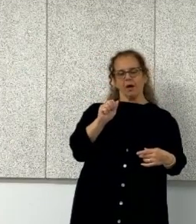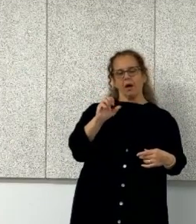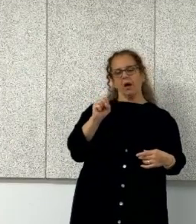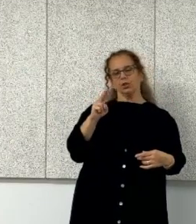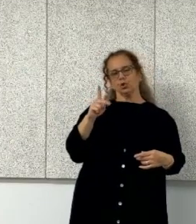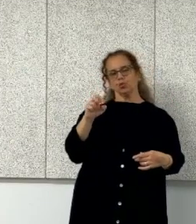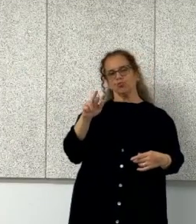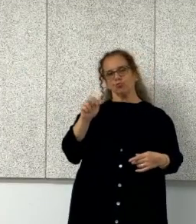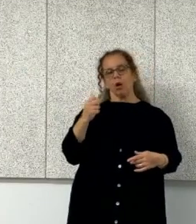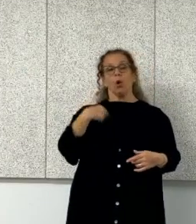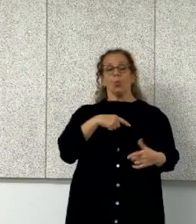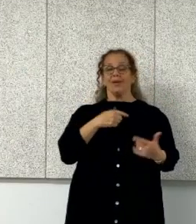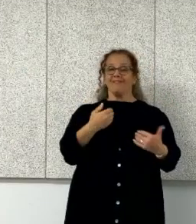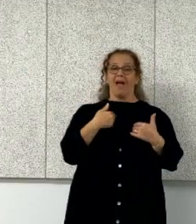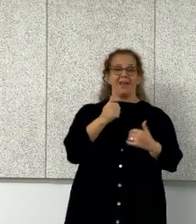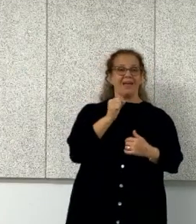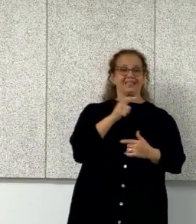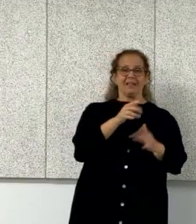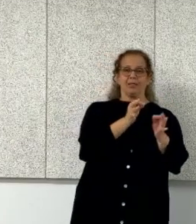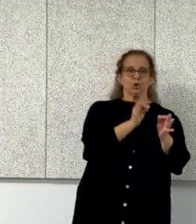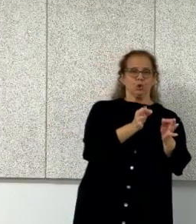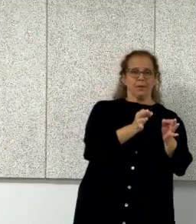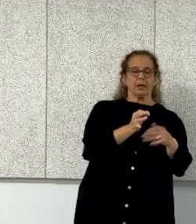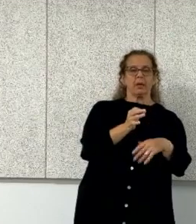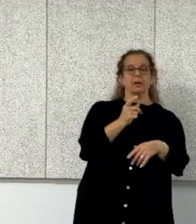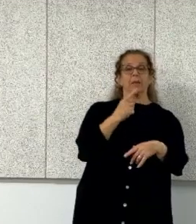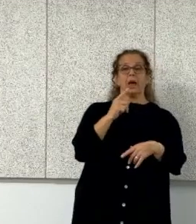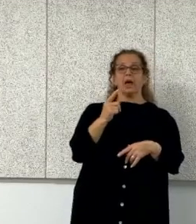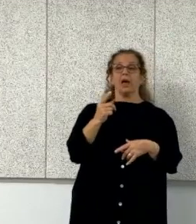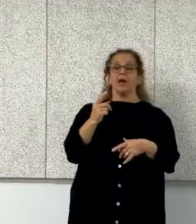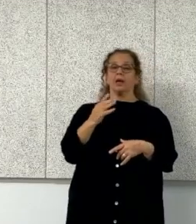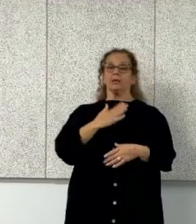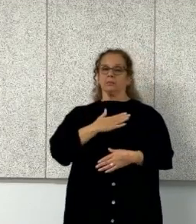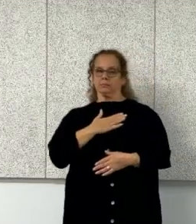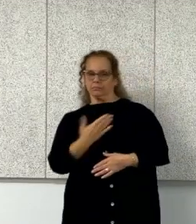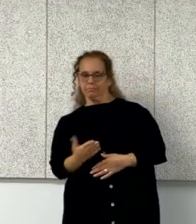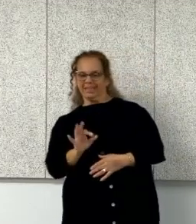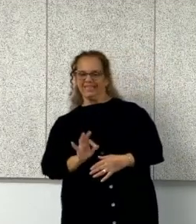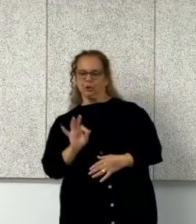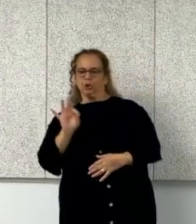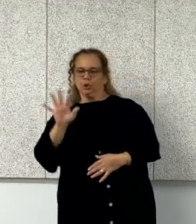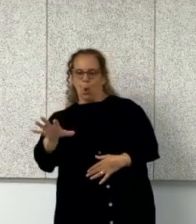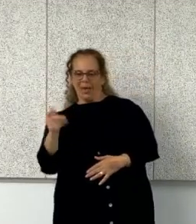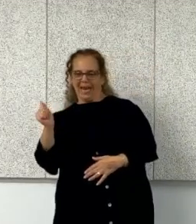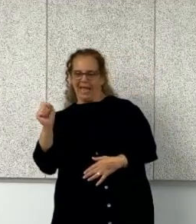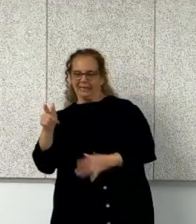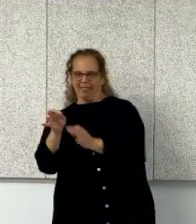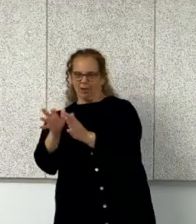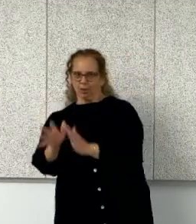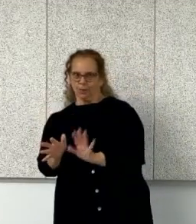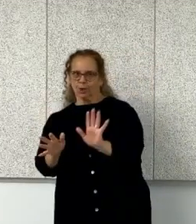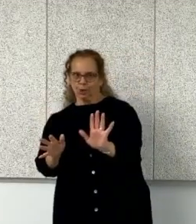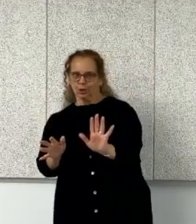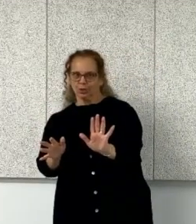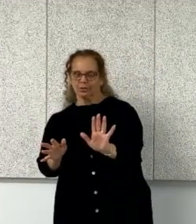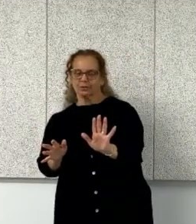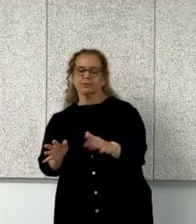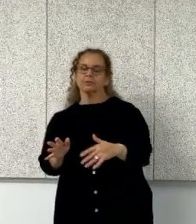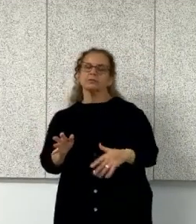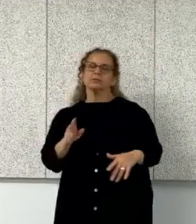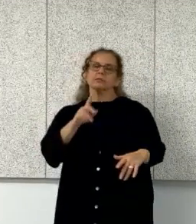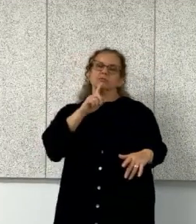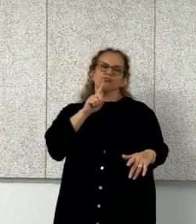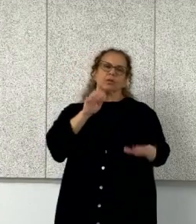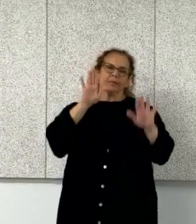know, we've had ASL interpreted performances by Pro Bono ASL. I remembered it as soon as I was like, wait, that's who it is. Pro Bono ASL has done a lot of